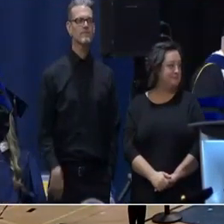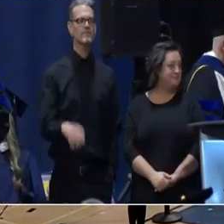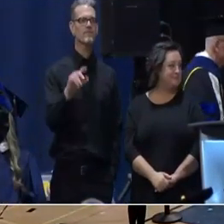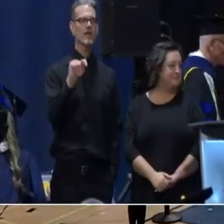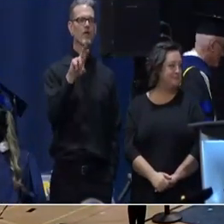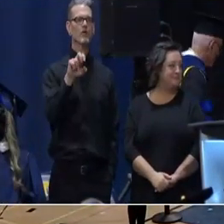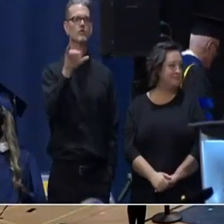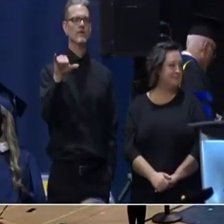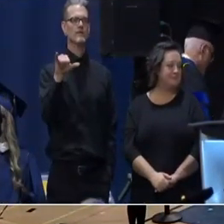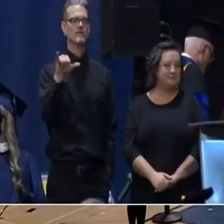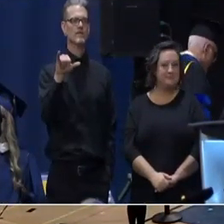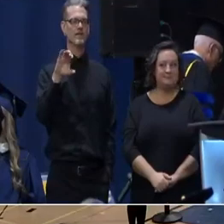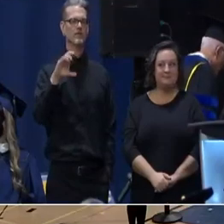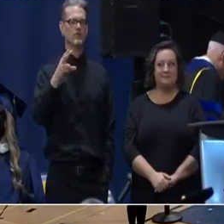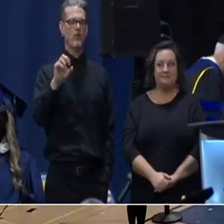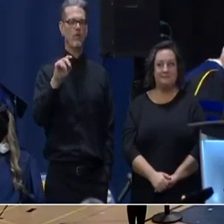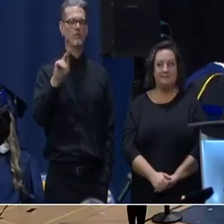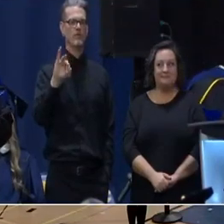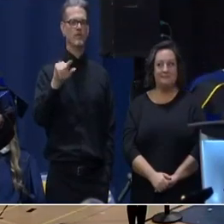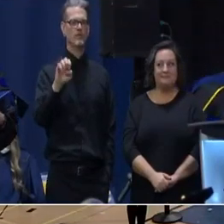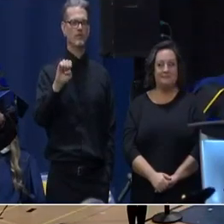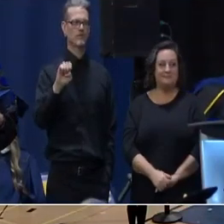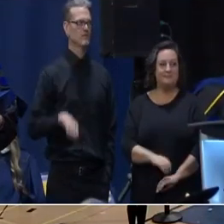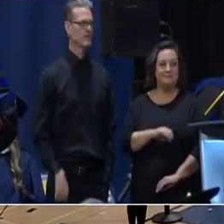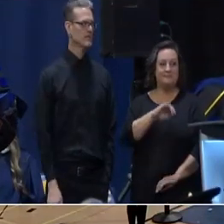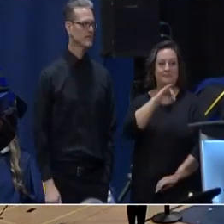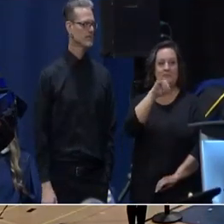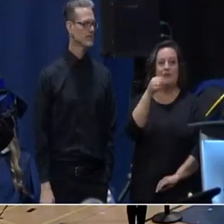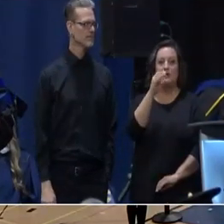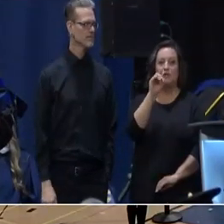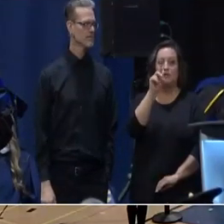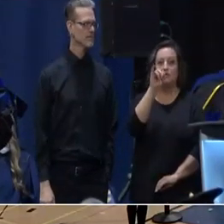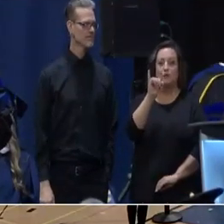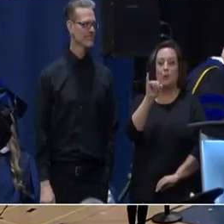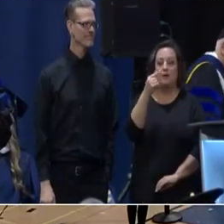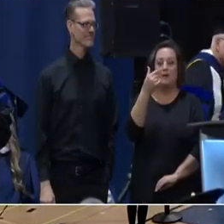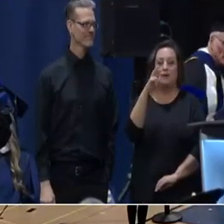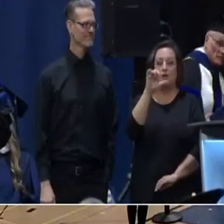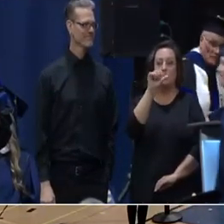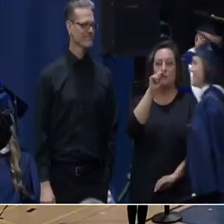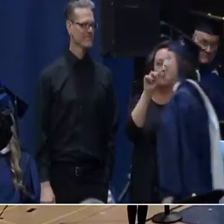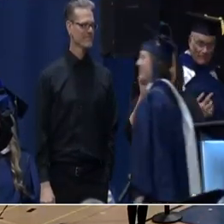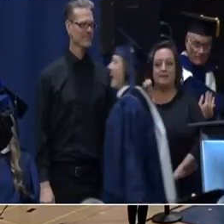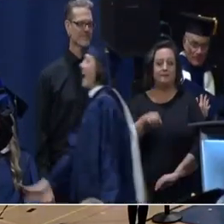Tracy Trowbridge. Jody Green.